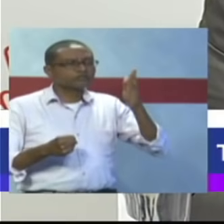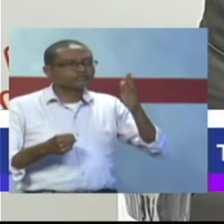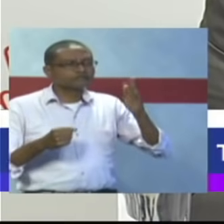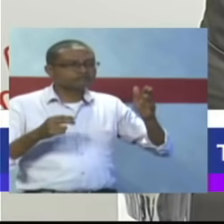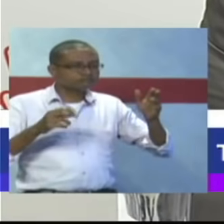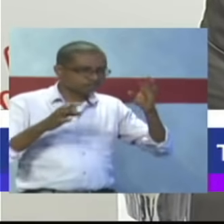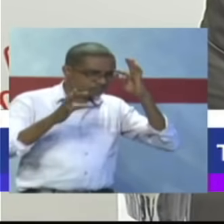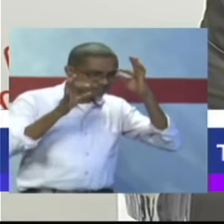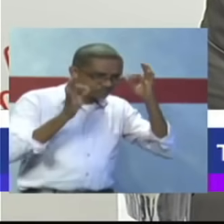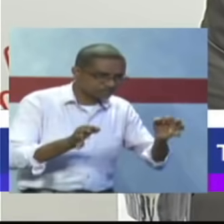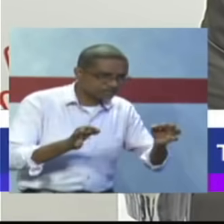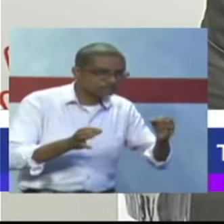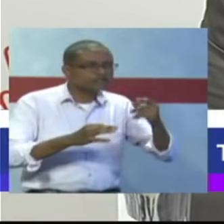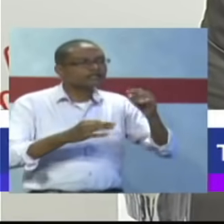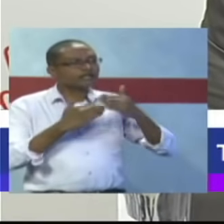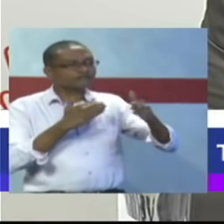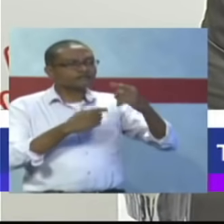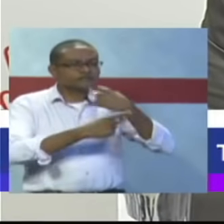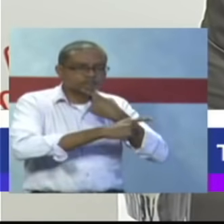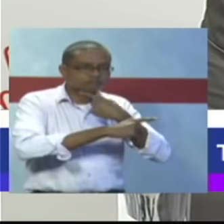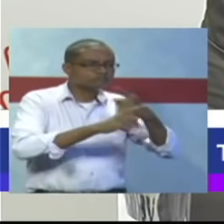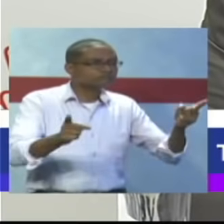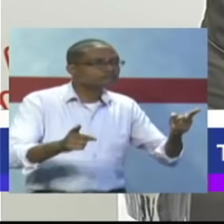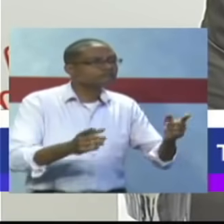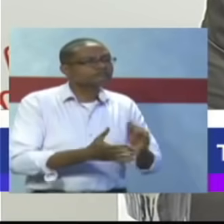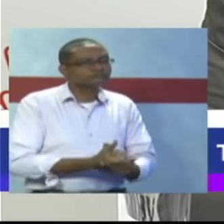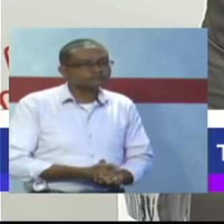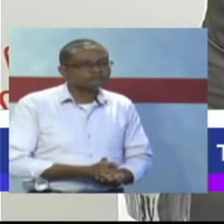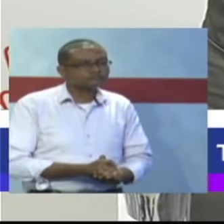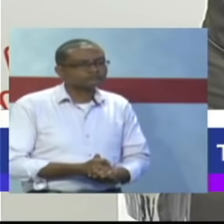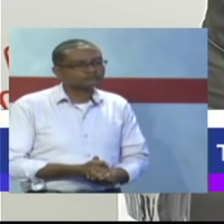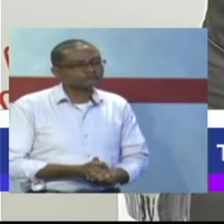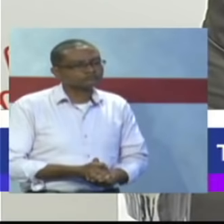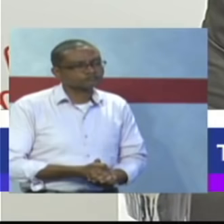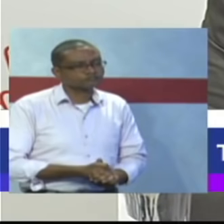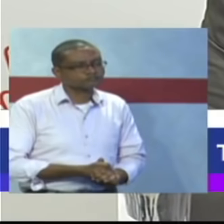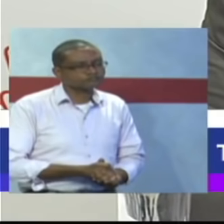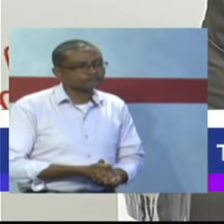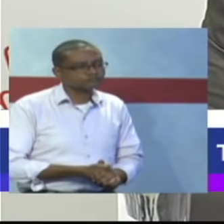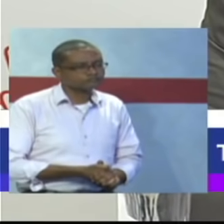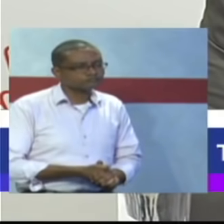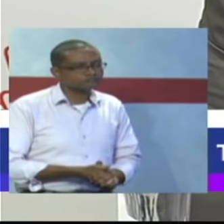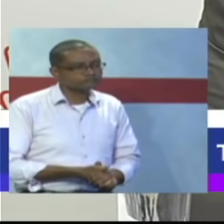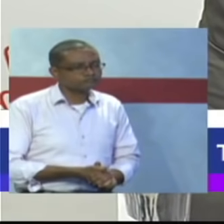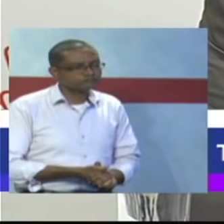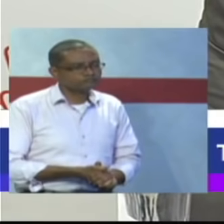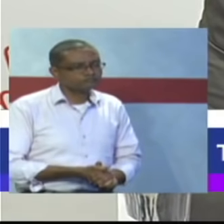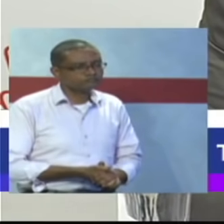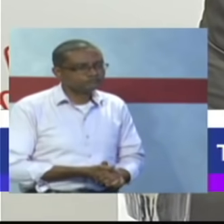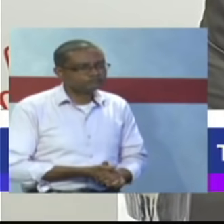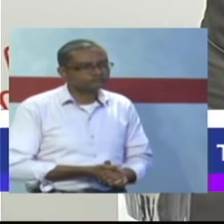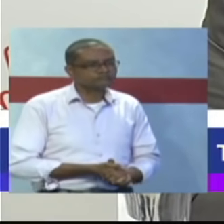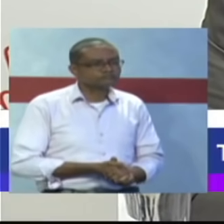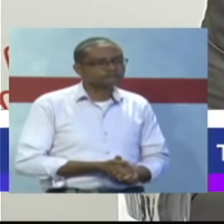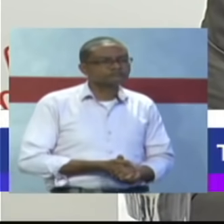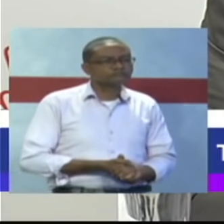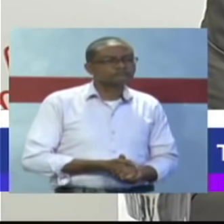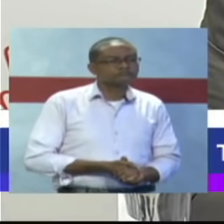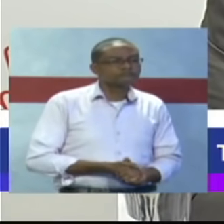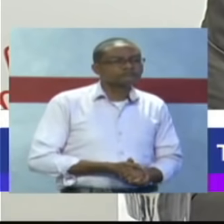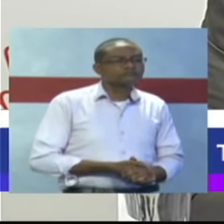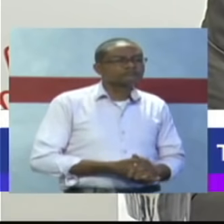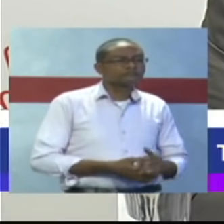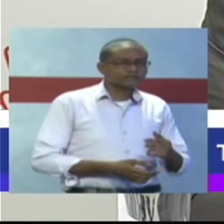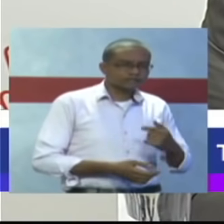declaration. So that information, if a change or if anything needs to be announced, that will come from the height or the level of the Minister of